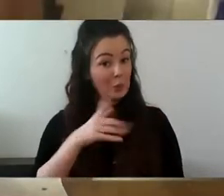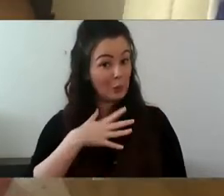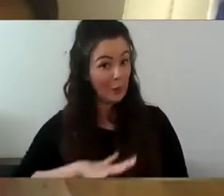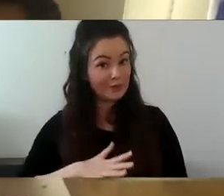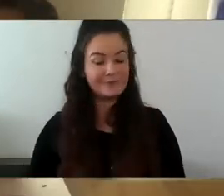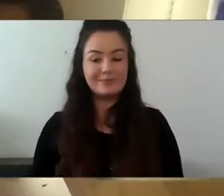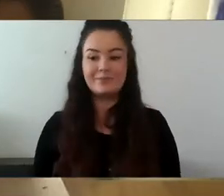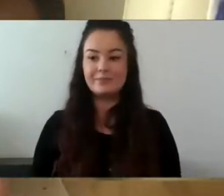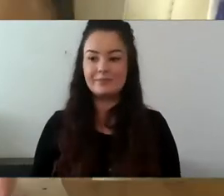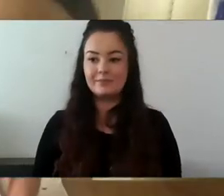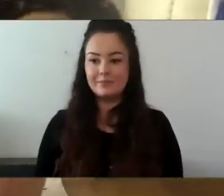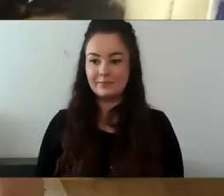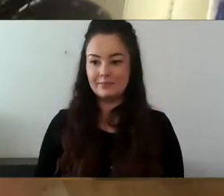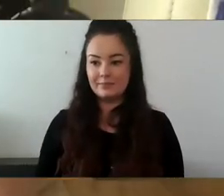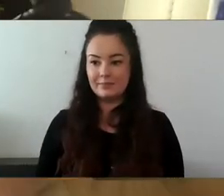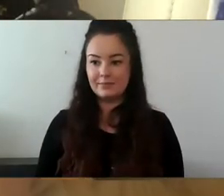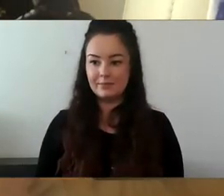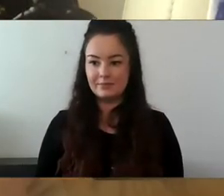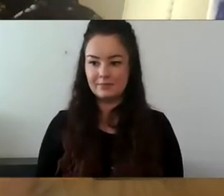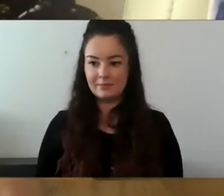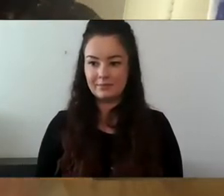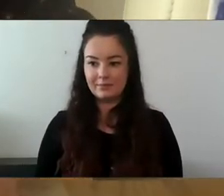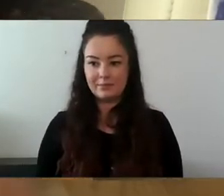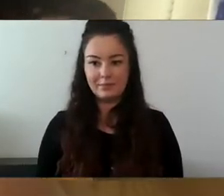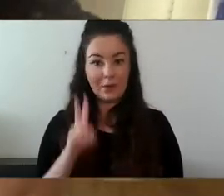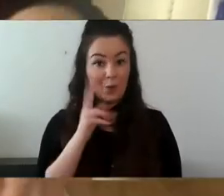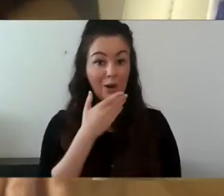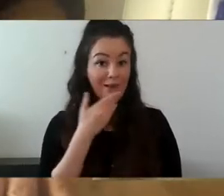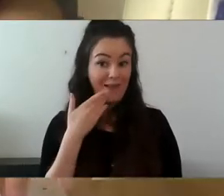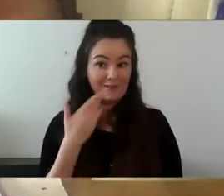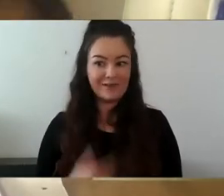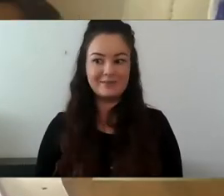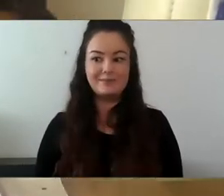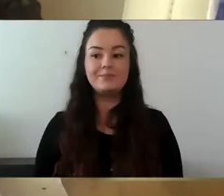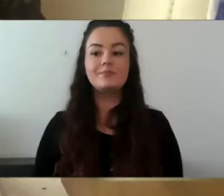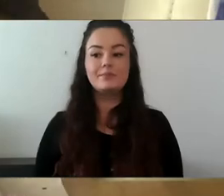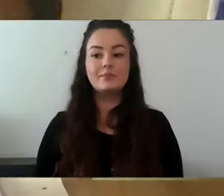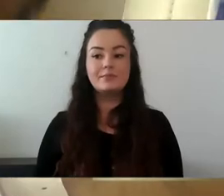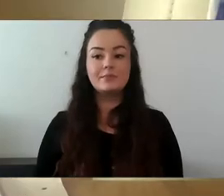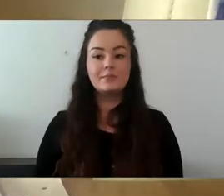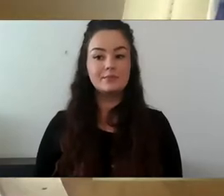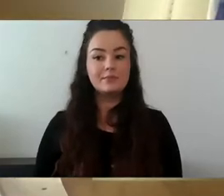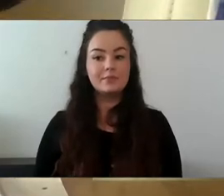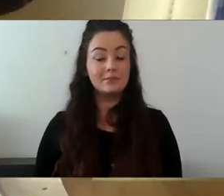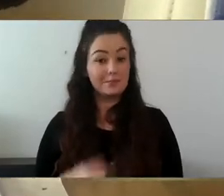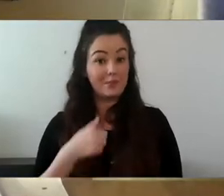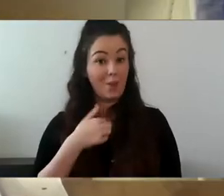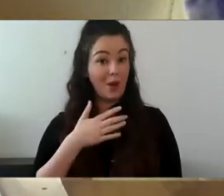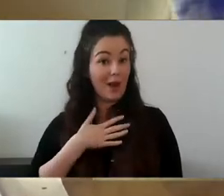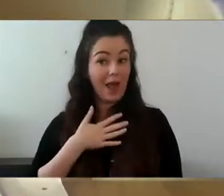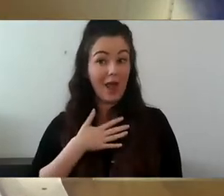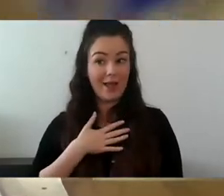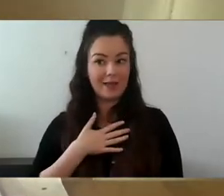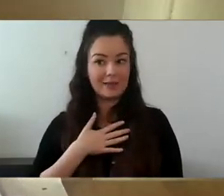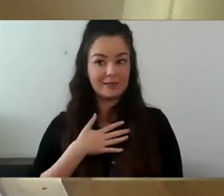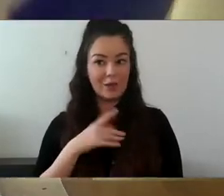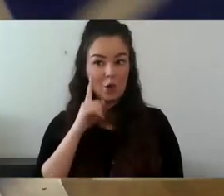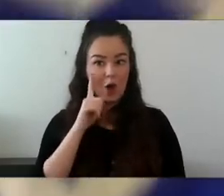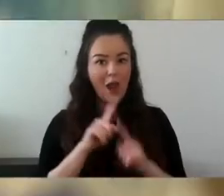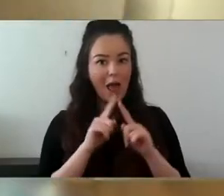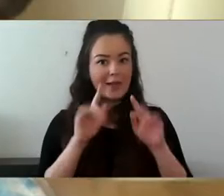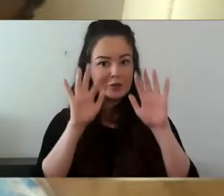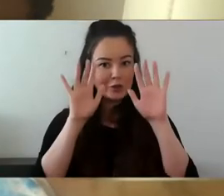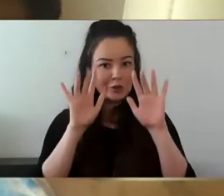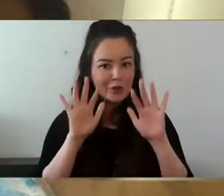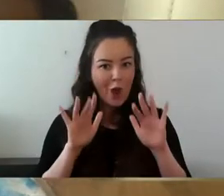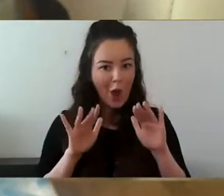it. I'm sure it will look lovely. There we go. And I like to have snow at